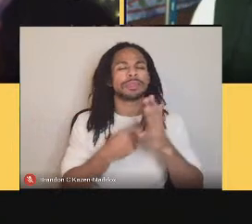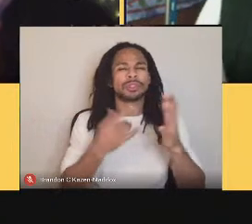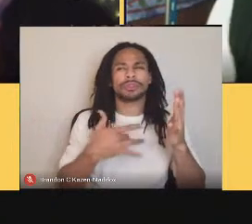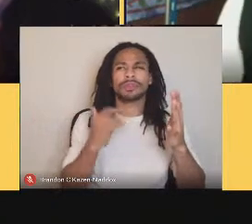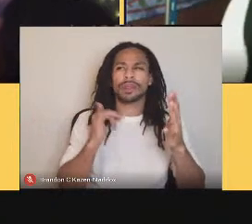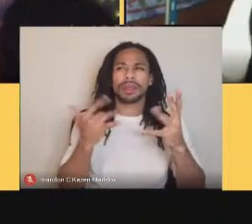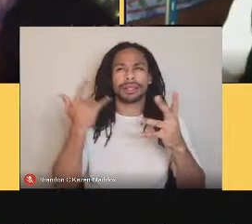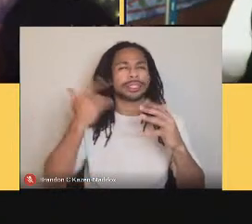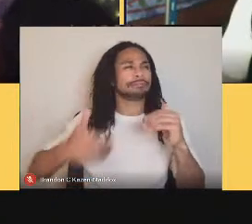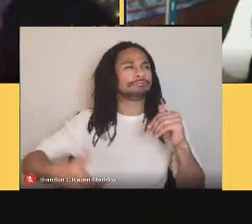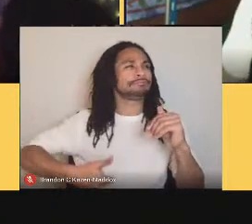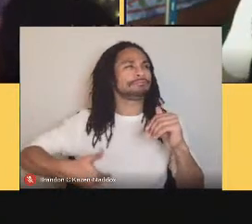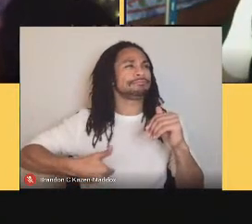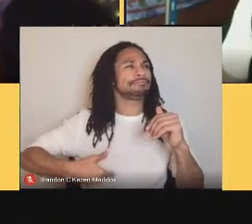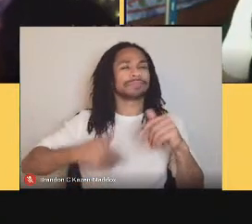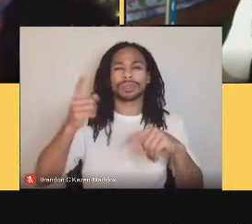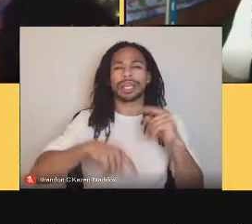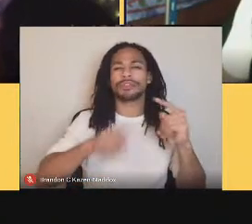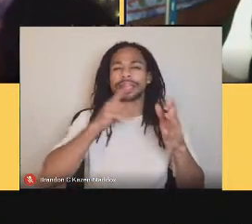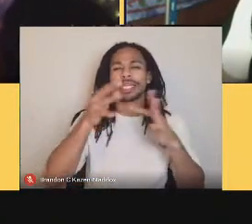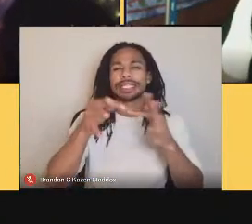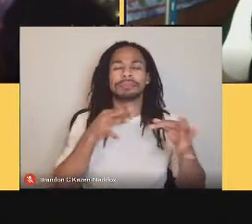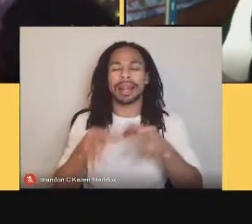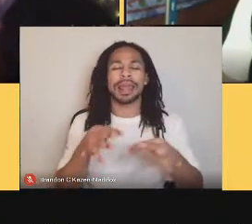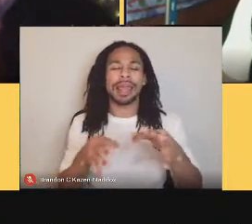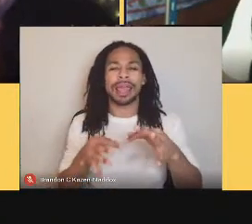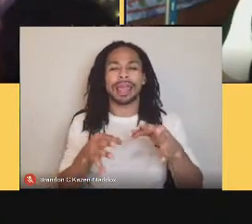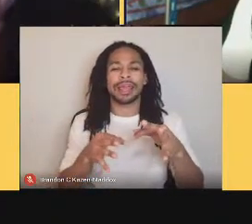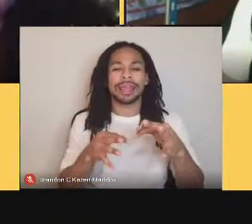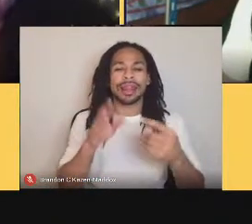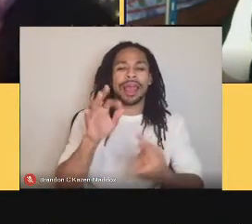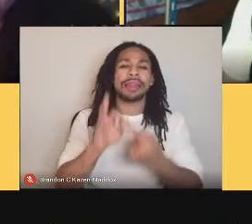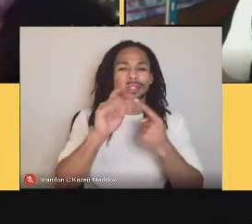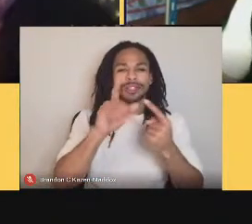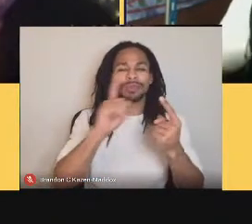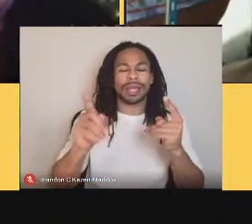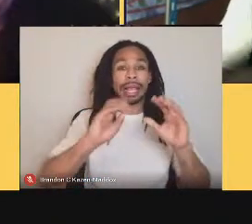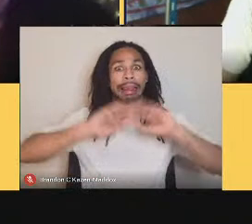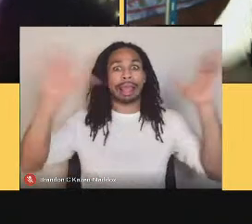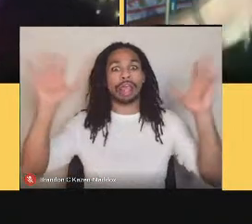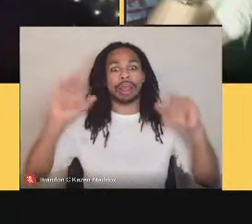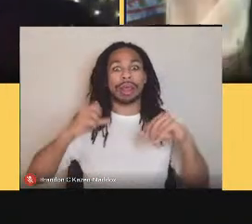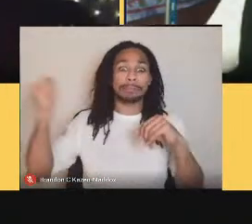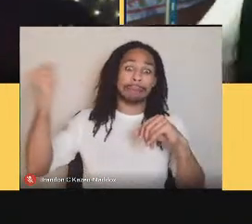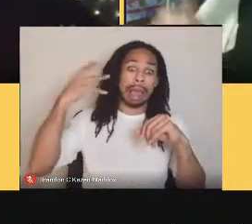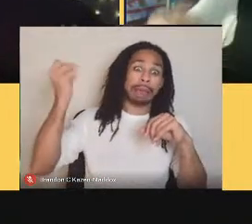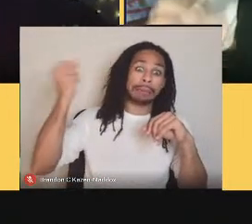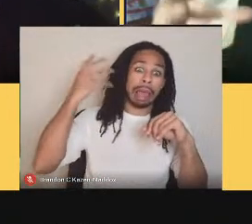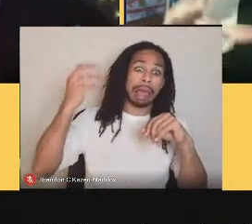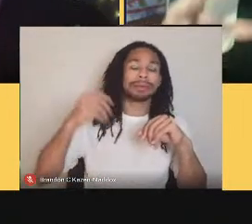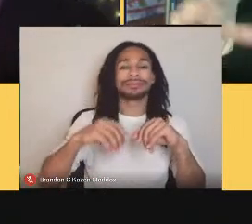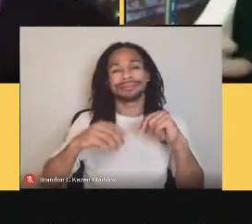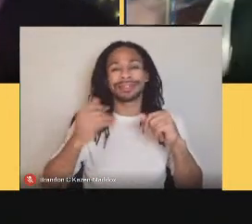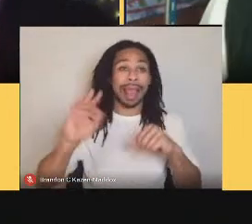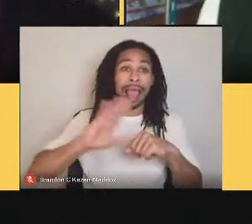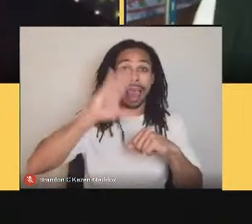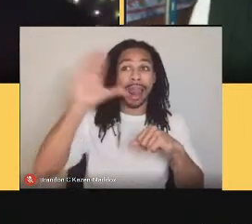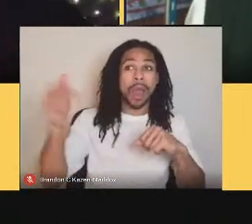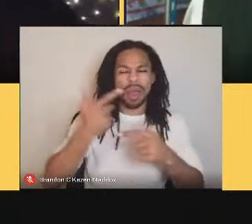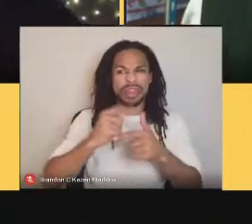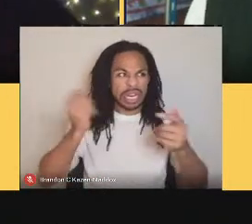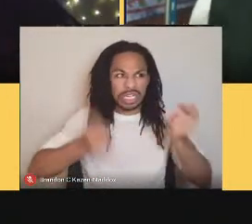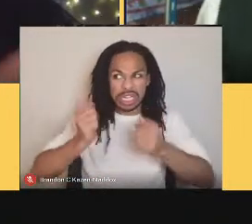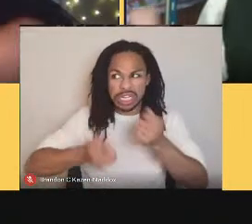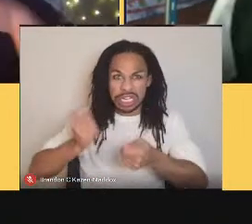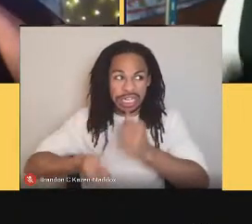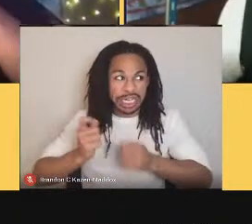articulate because it's so, unless it's really over the top, you know, like someone comes and they're like, ah, it's like, da, da, da, da, da, da, you know, then obviously